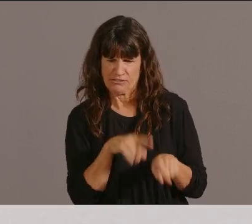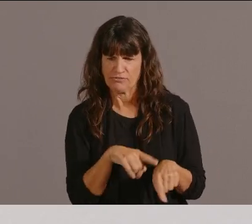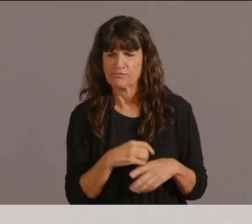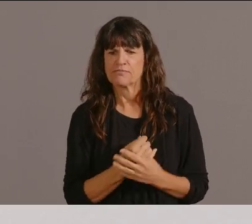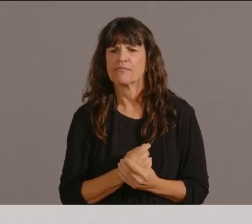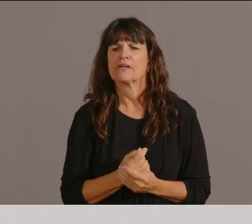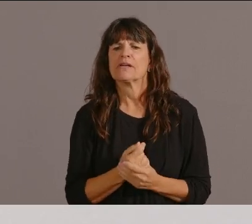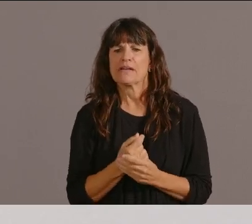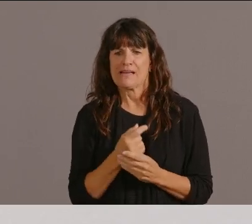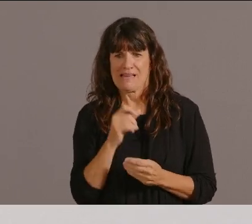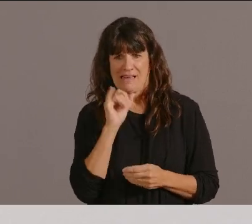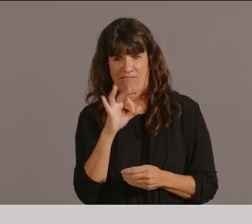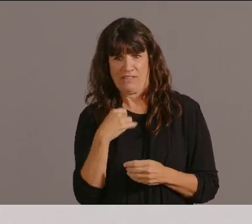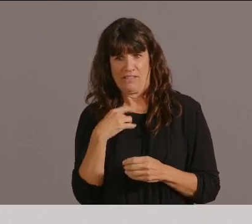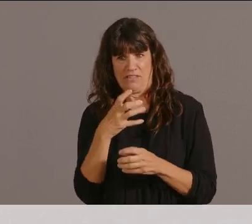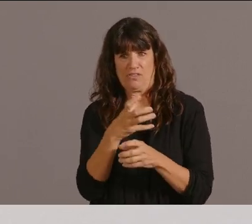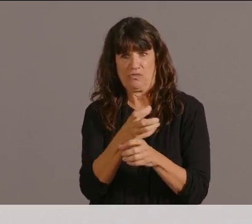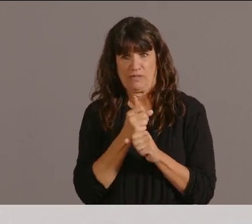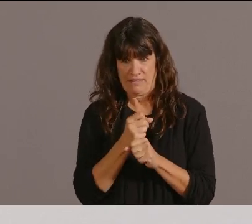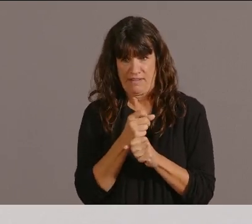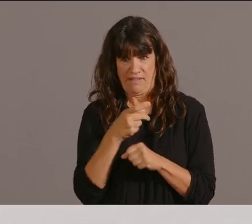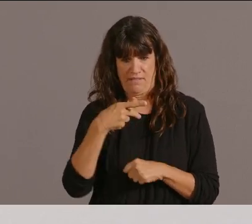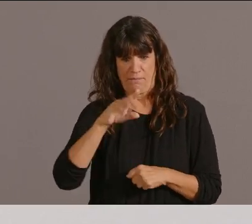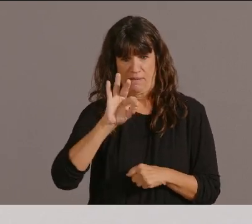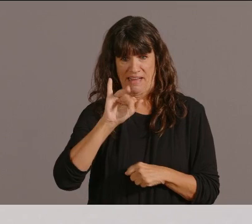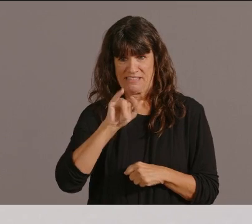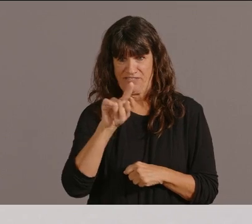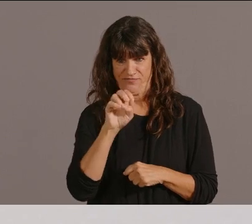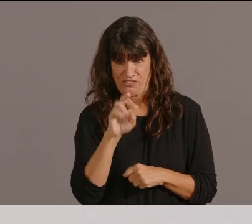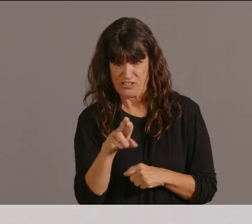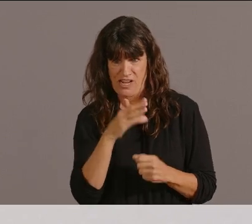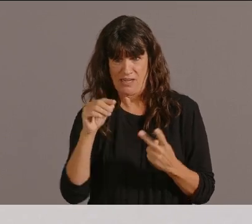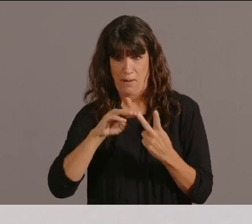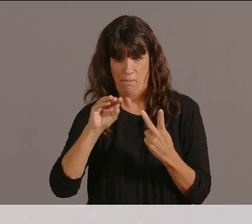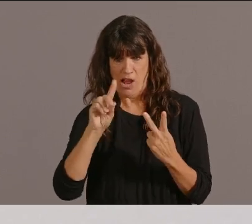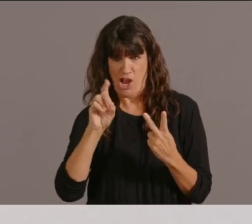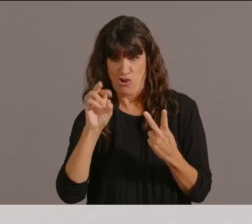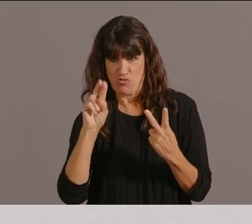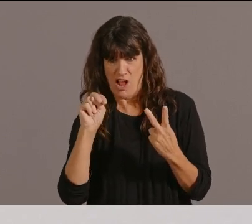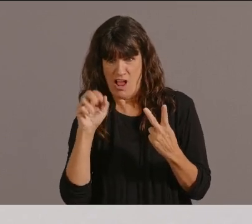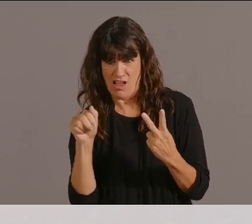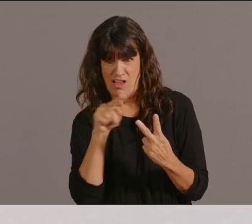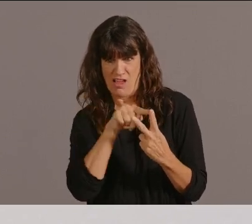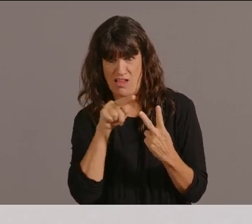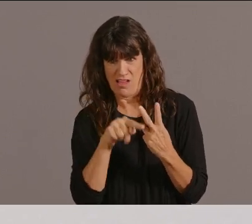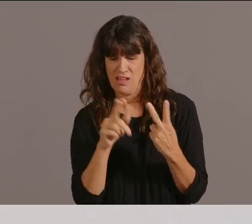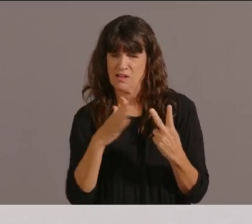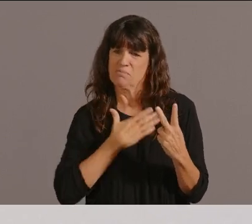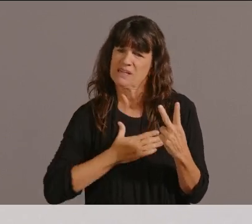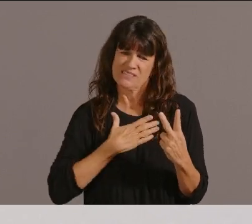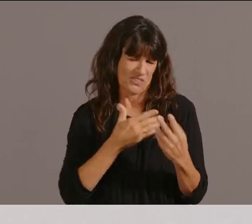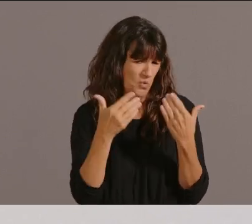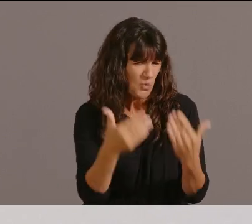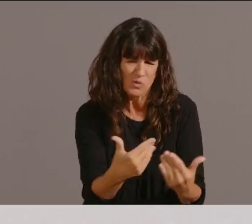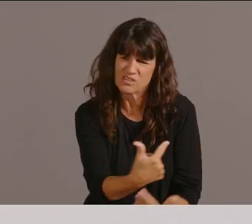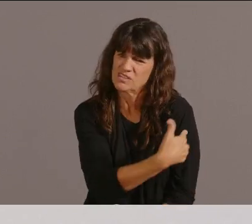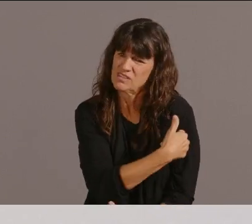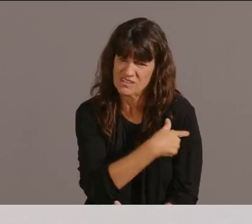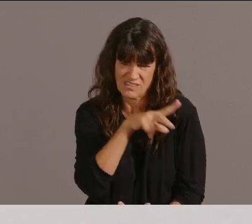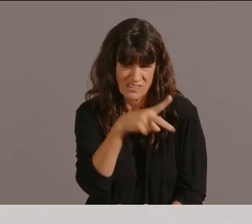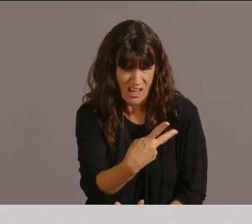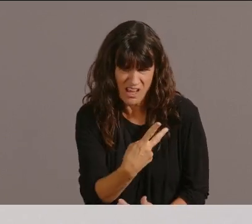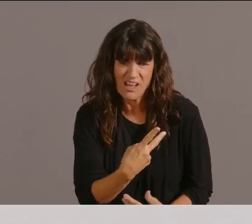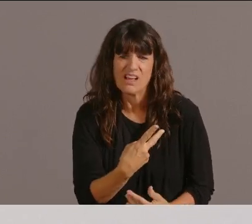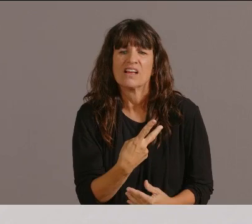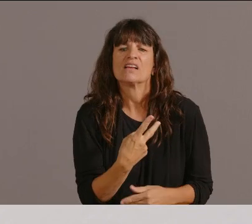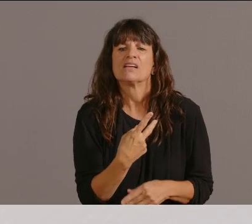to get their second dose. We are working on strategies to remind people that they need to get their second dose in